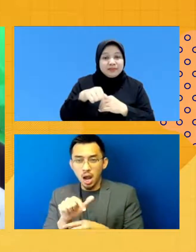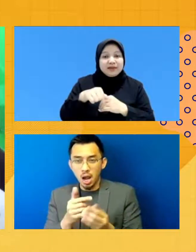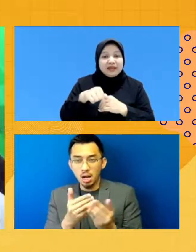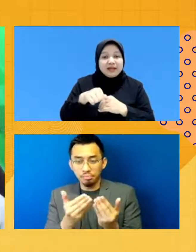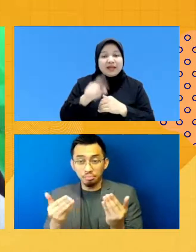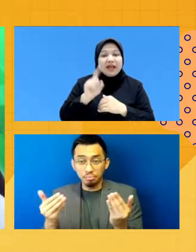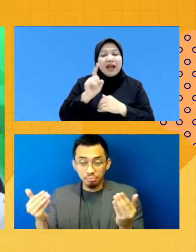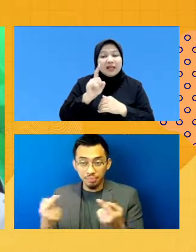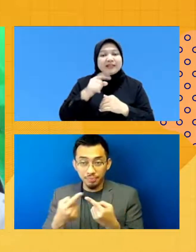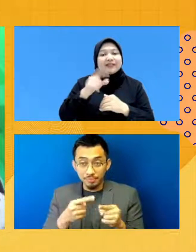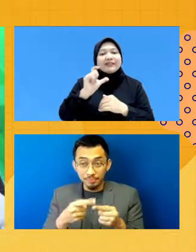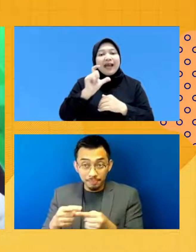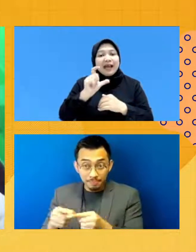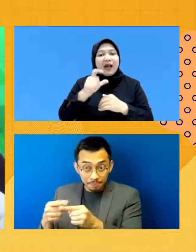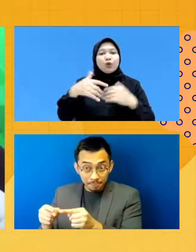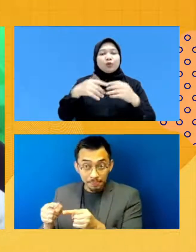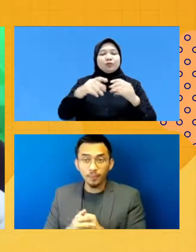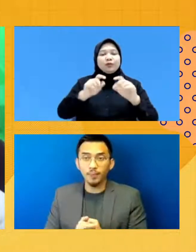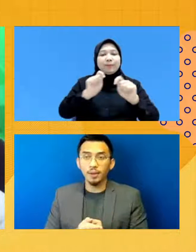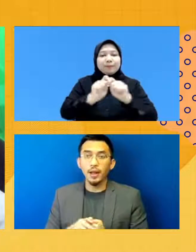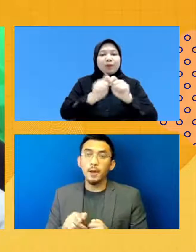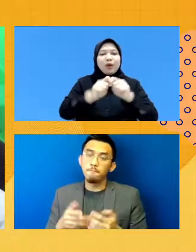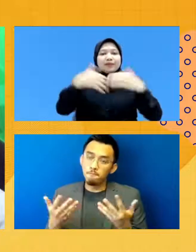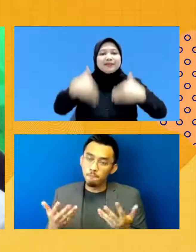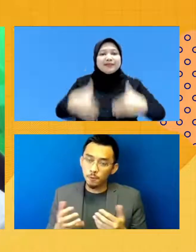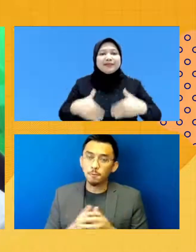also the dating apps we have,